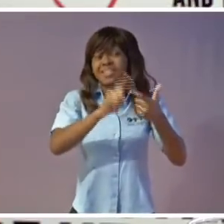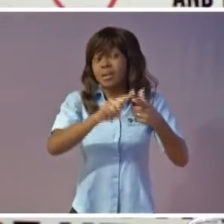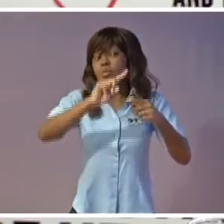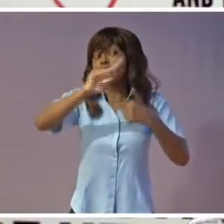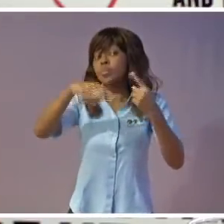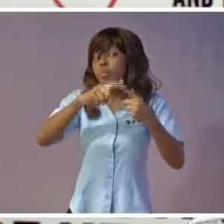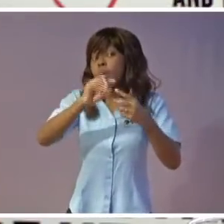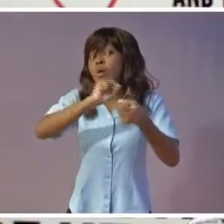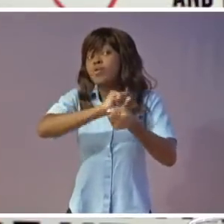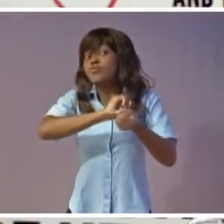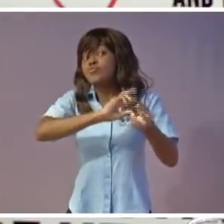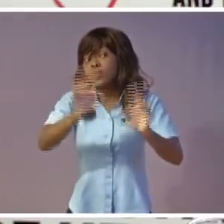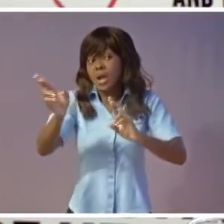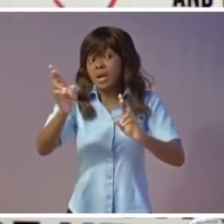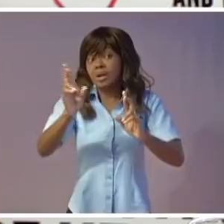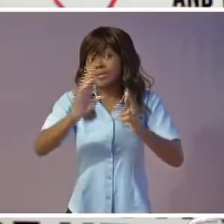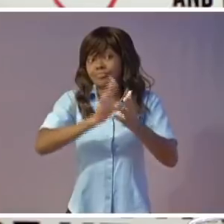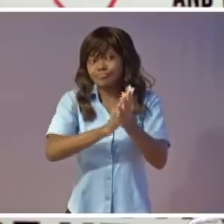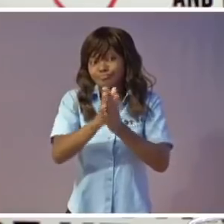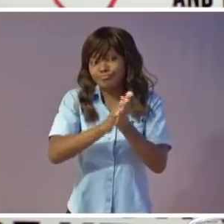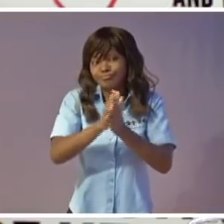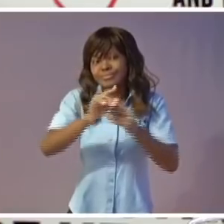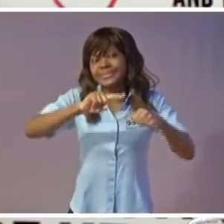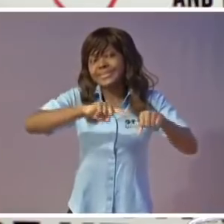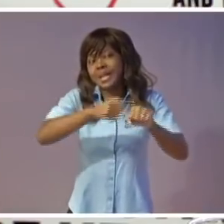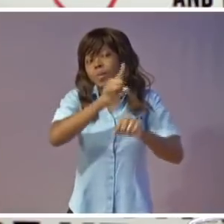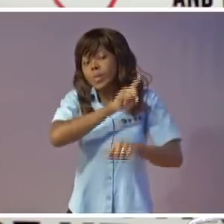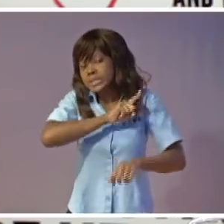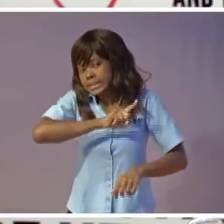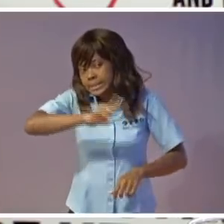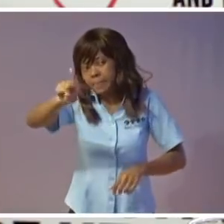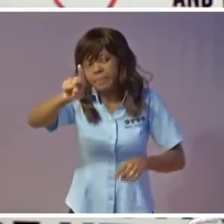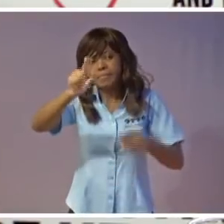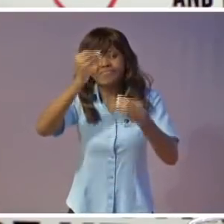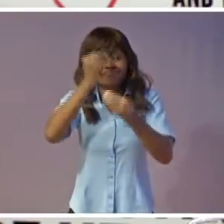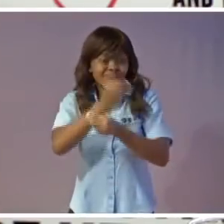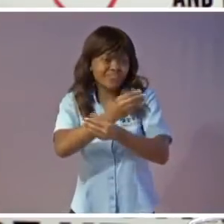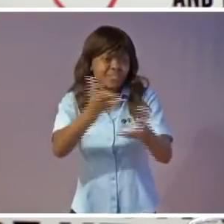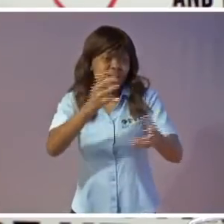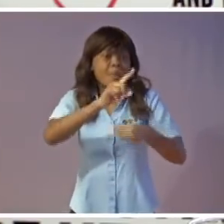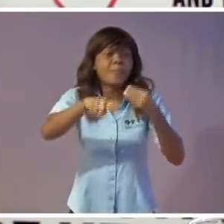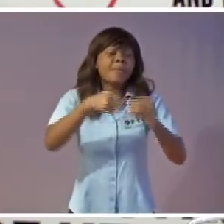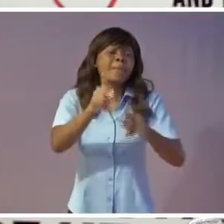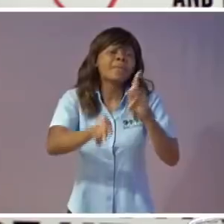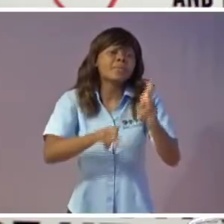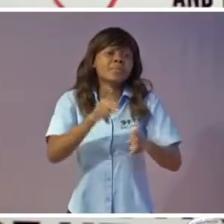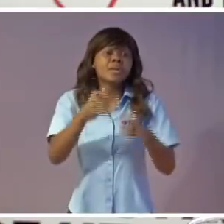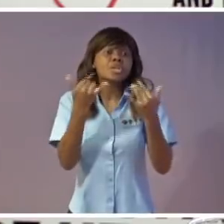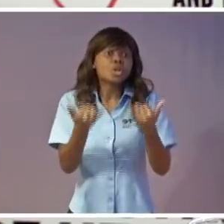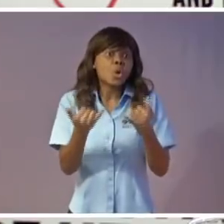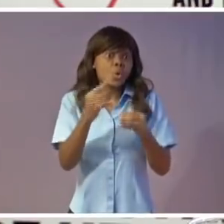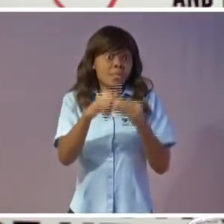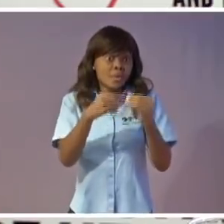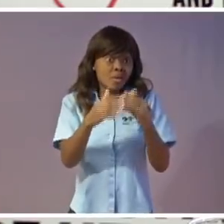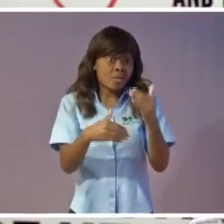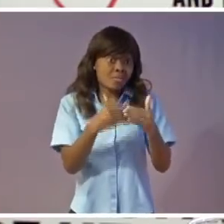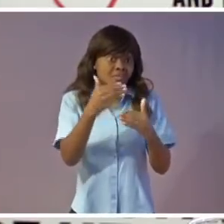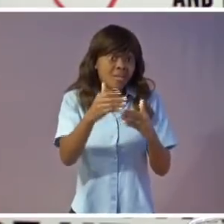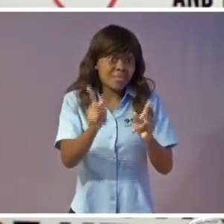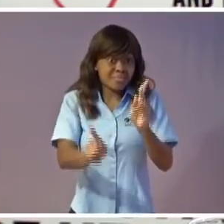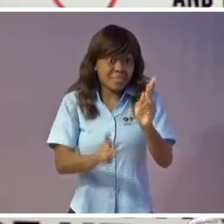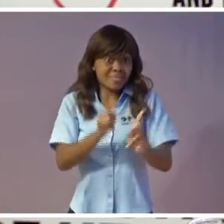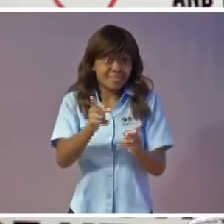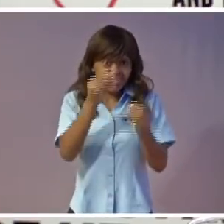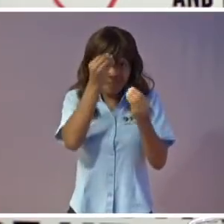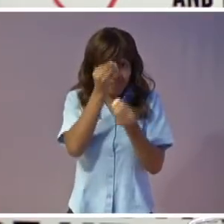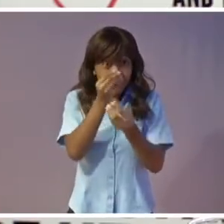and legislation and medical records, I will let the Honorable AG speak to that, but just to